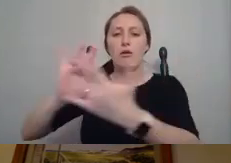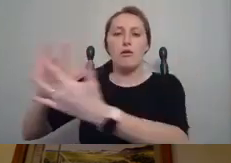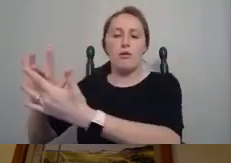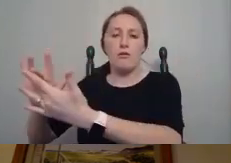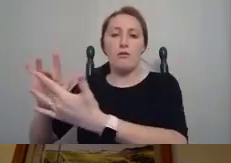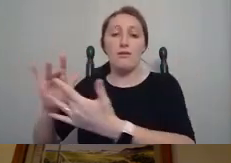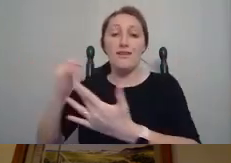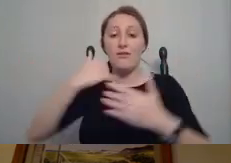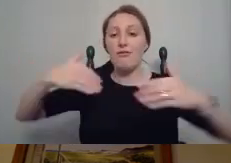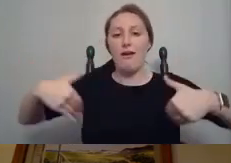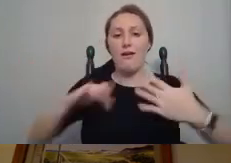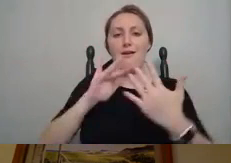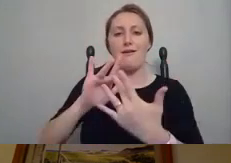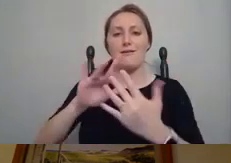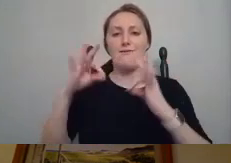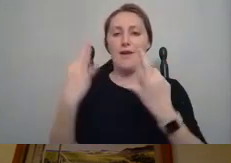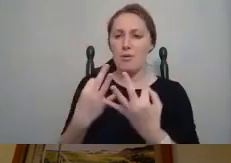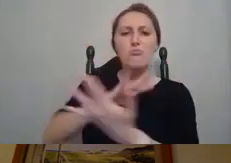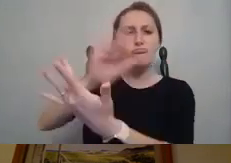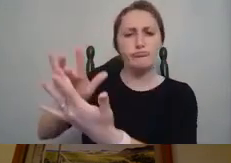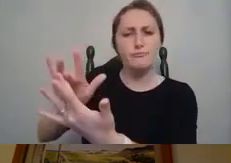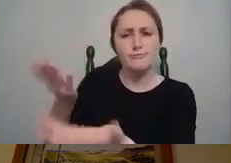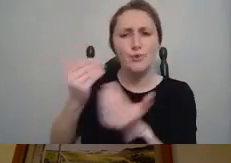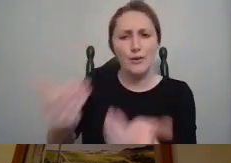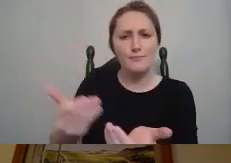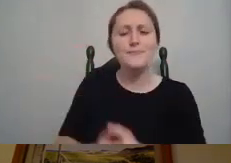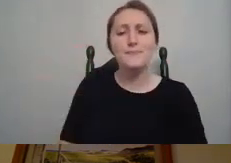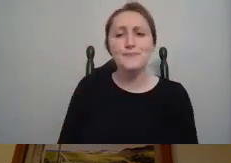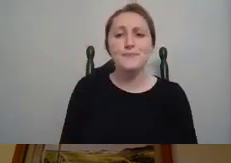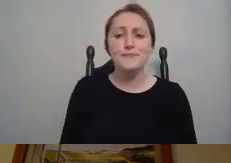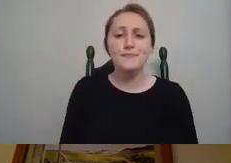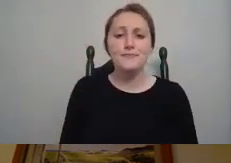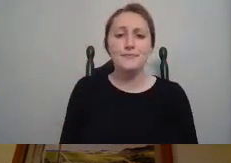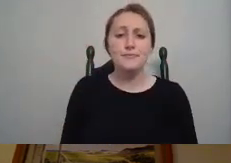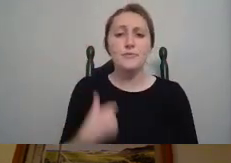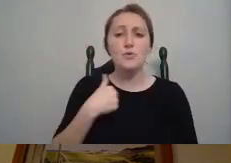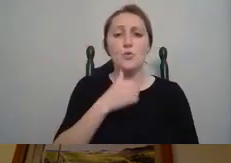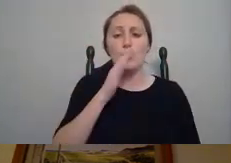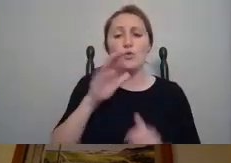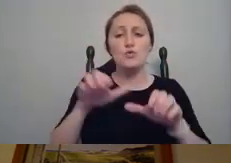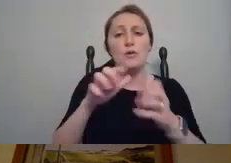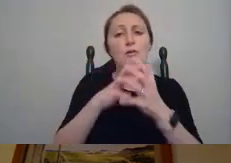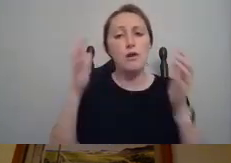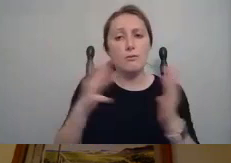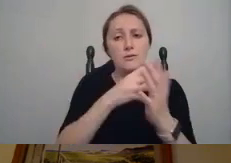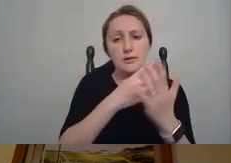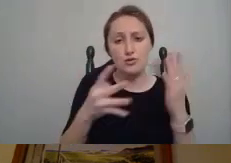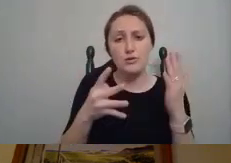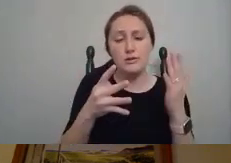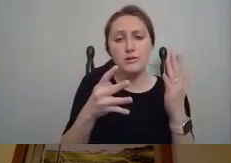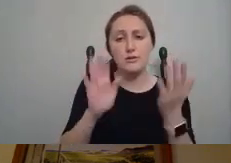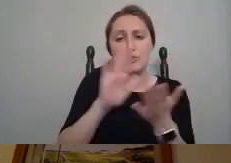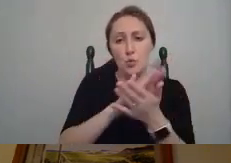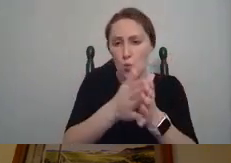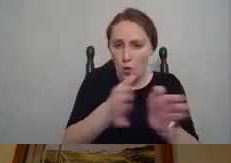haven't yet been in contact with. We're going to do a lot with our schedule and school-wide